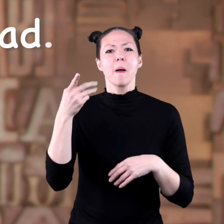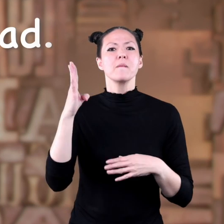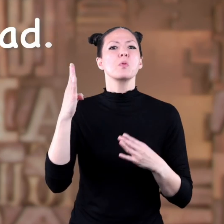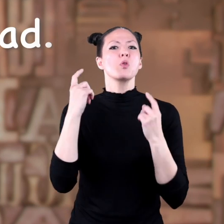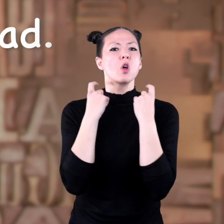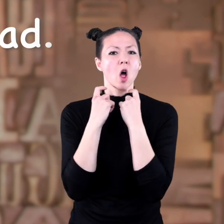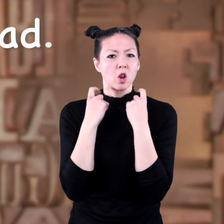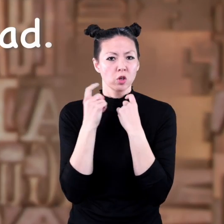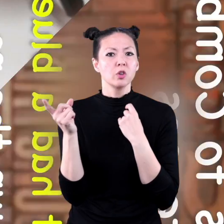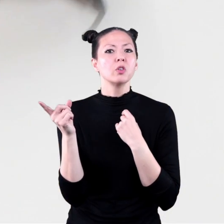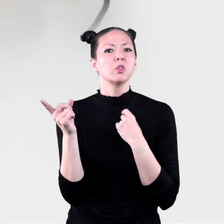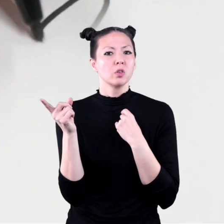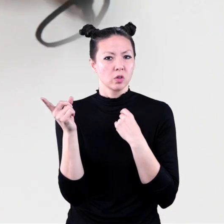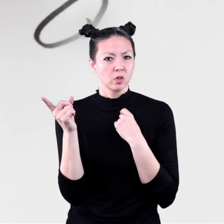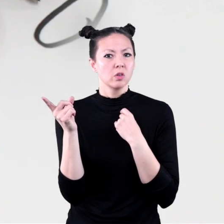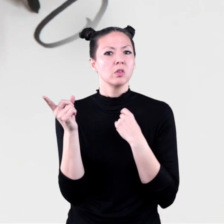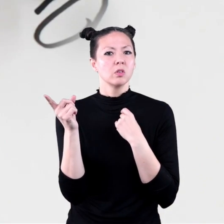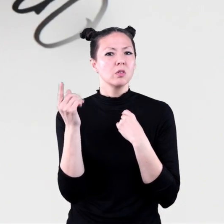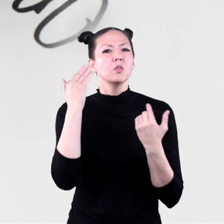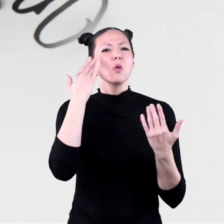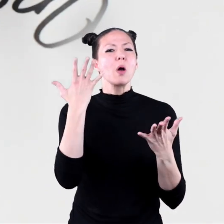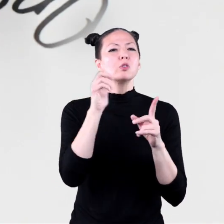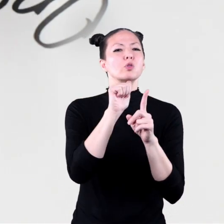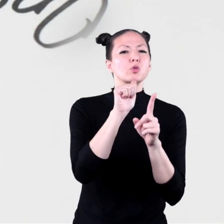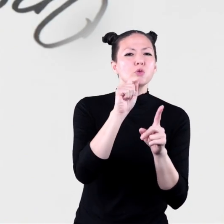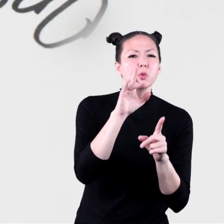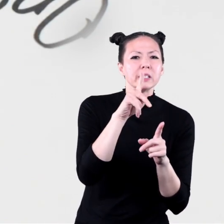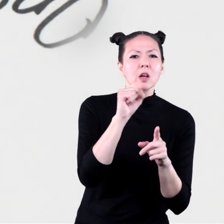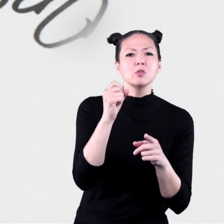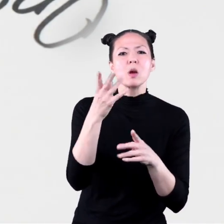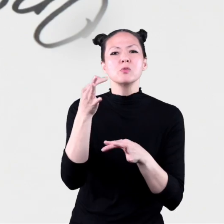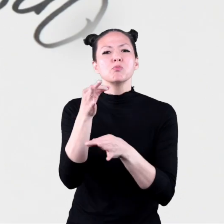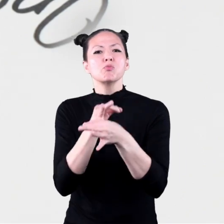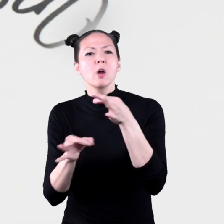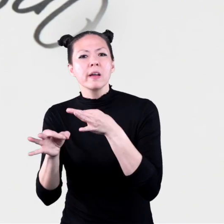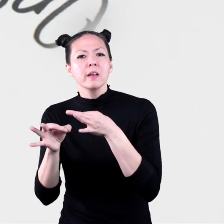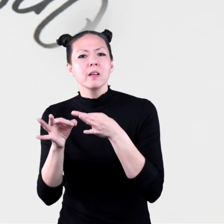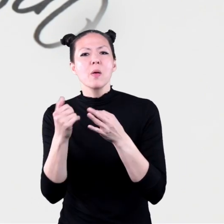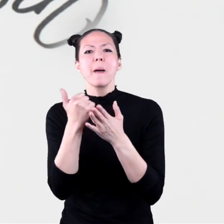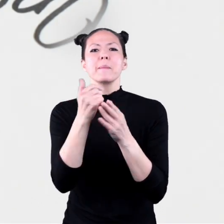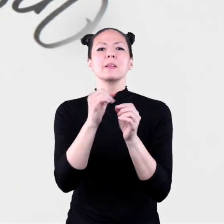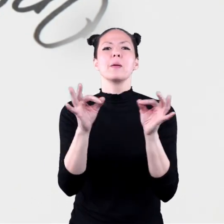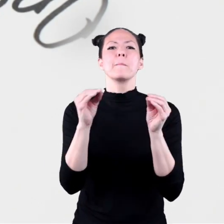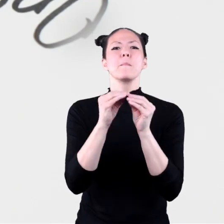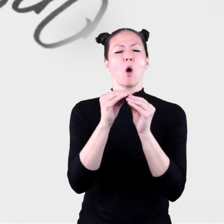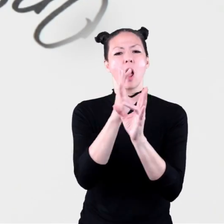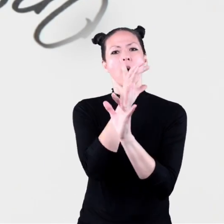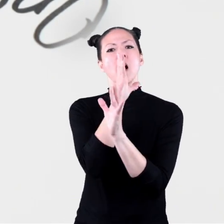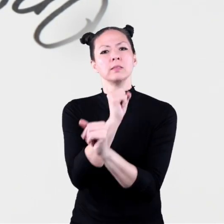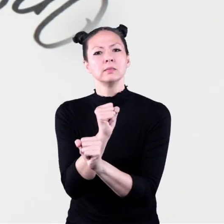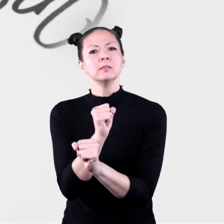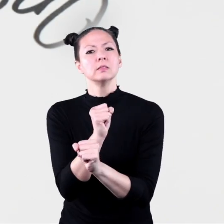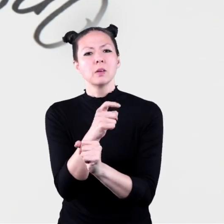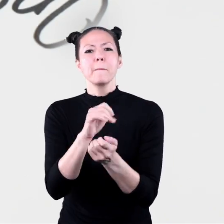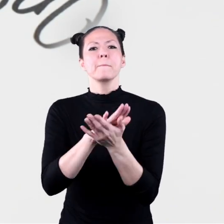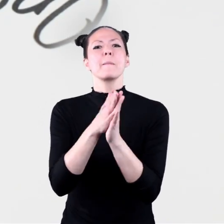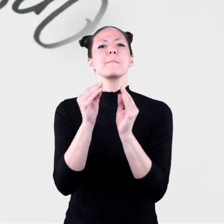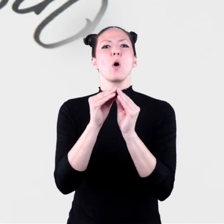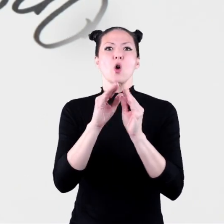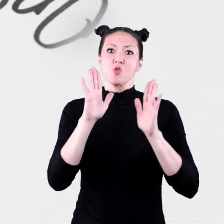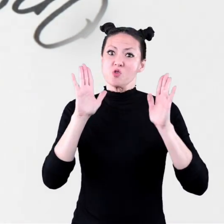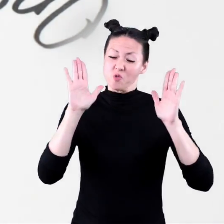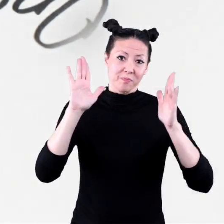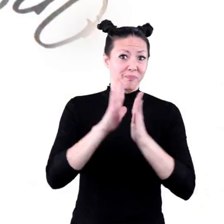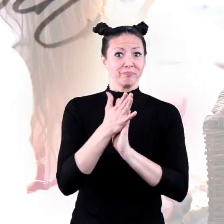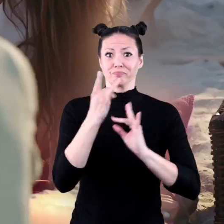had a blue collar. So now that you know some tricks of the trade to help make your sentence use more interesting, you can become the